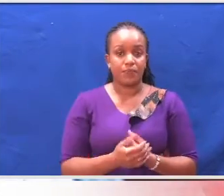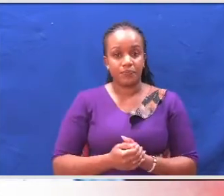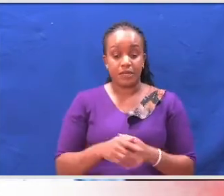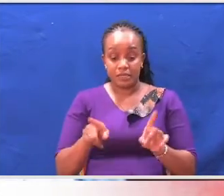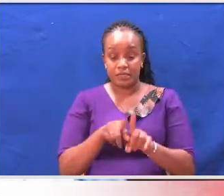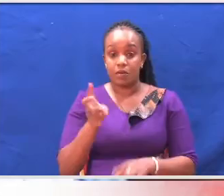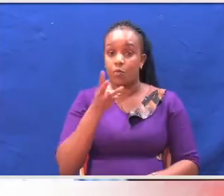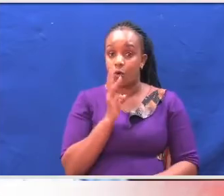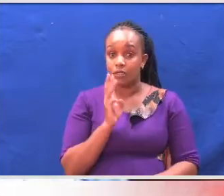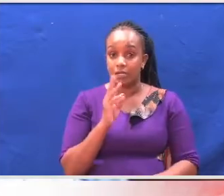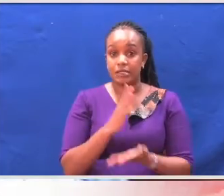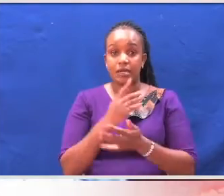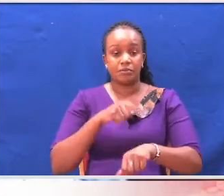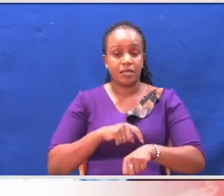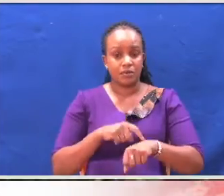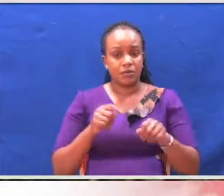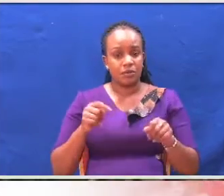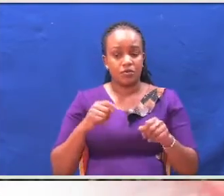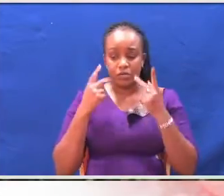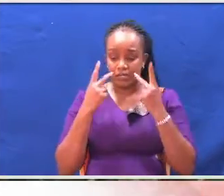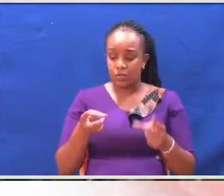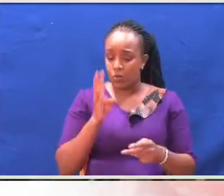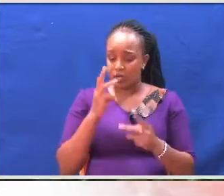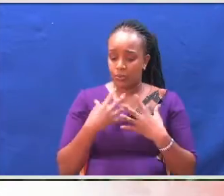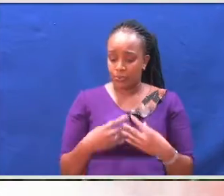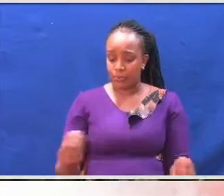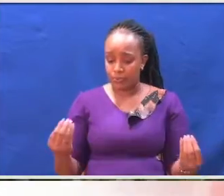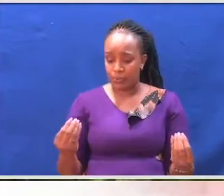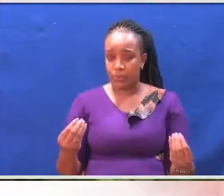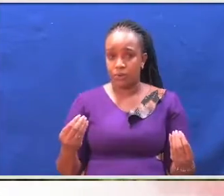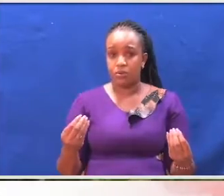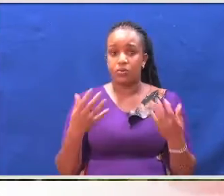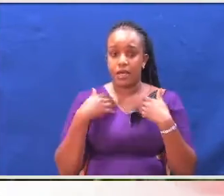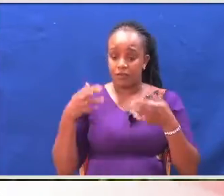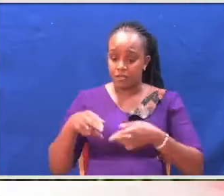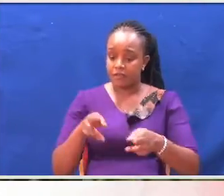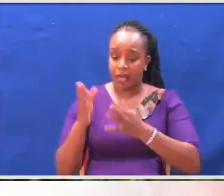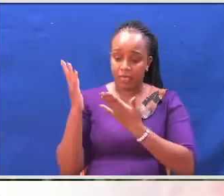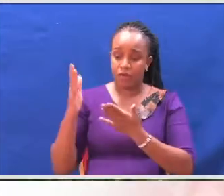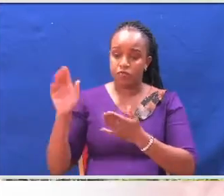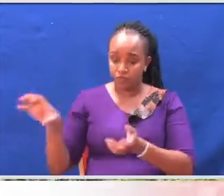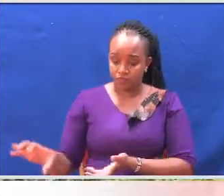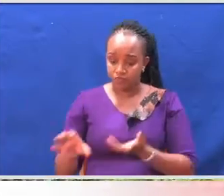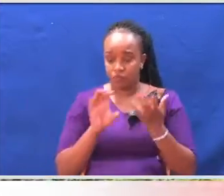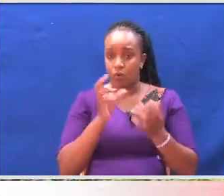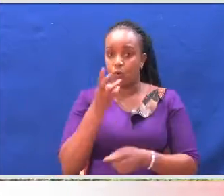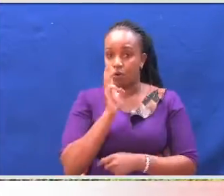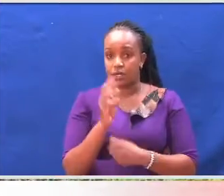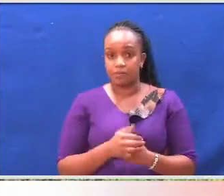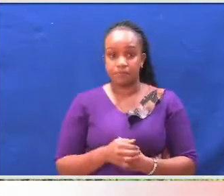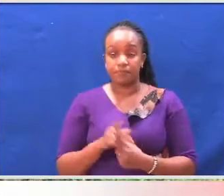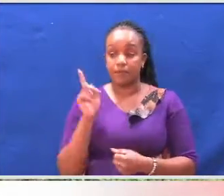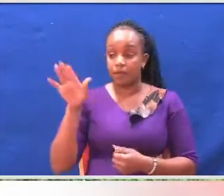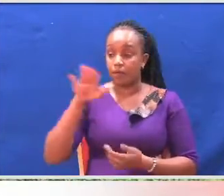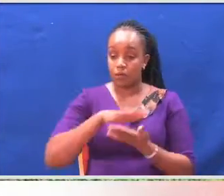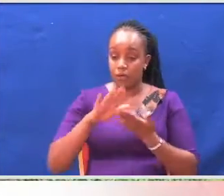maji saa zingine unapata maji pia inapotea. Kuna mtaro wengine napitia maji hapo ndio watu tunatumia hiyo maji. This is the only place